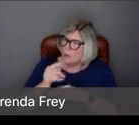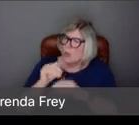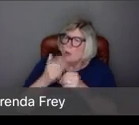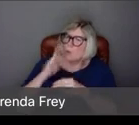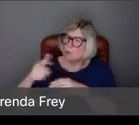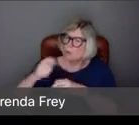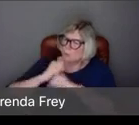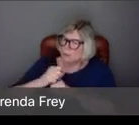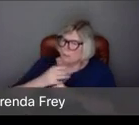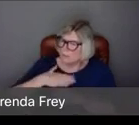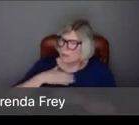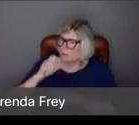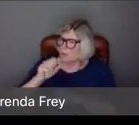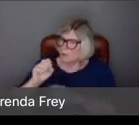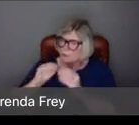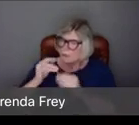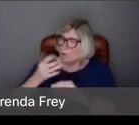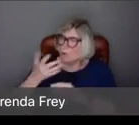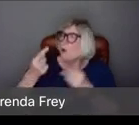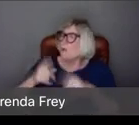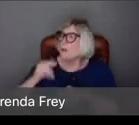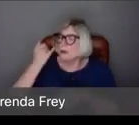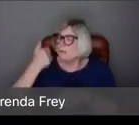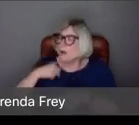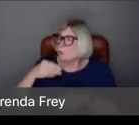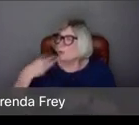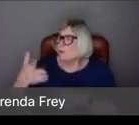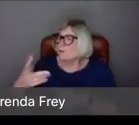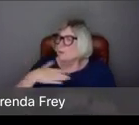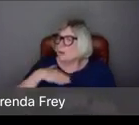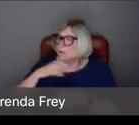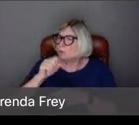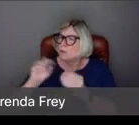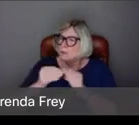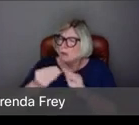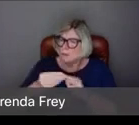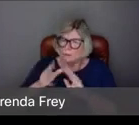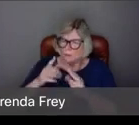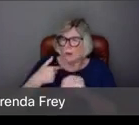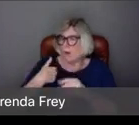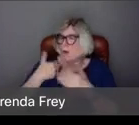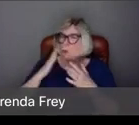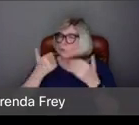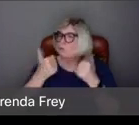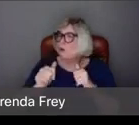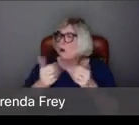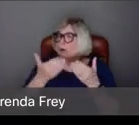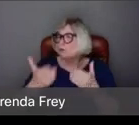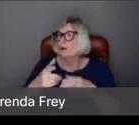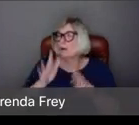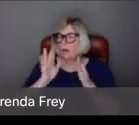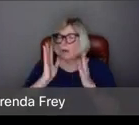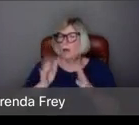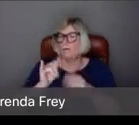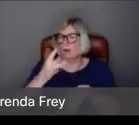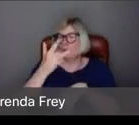it? And what happens if you don't give it? Sometimes you have to give it, but I would try to leaving it blank on a form if possible. And I know